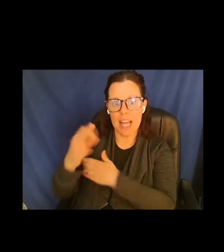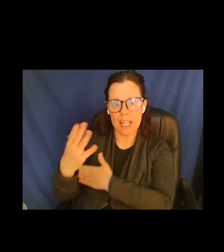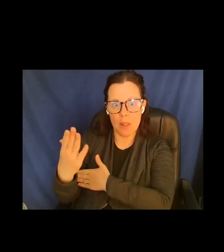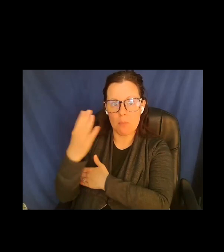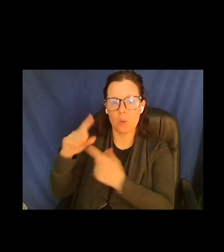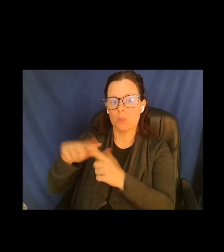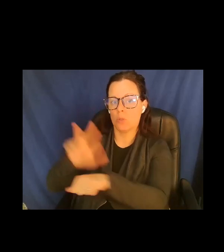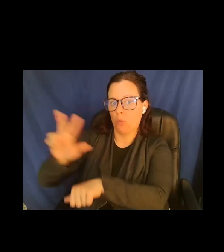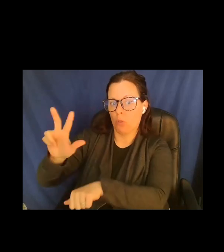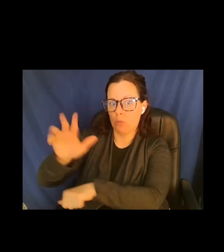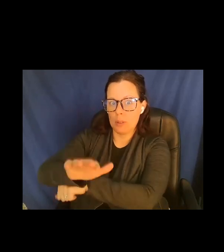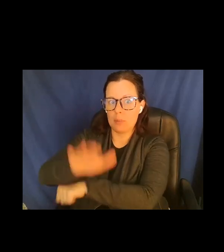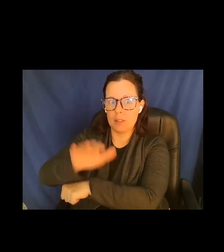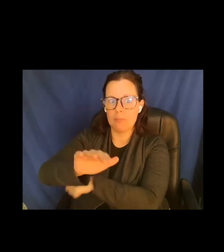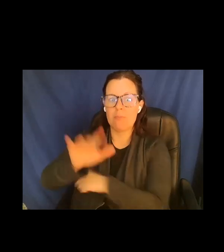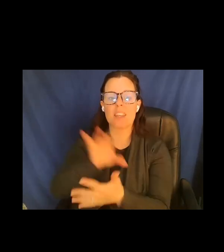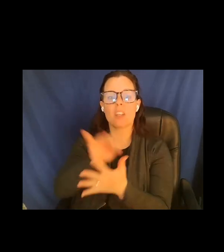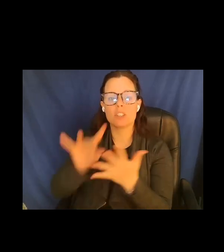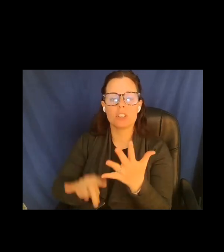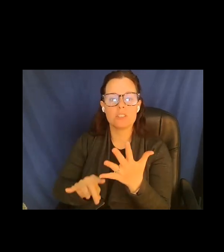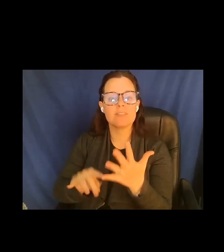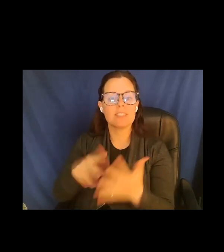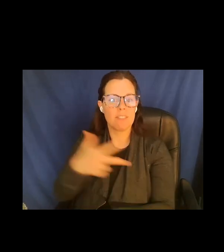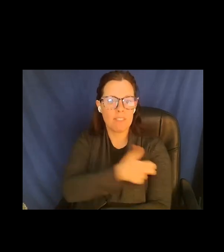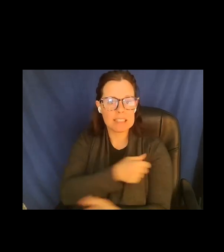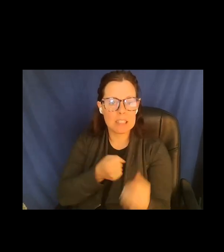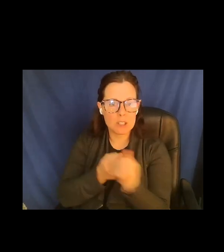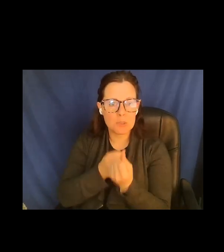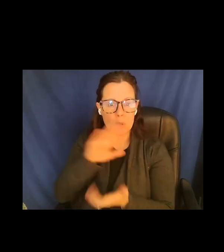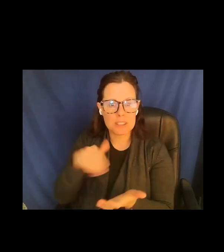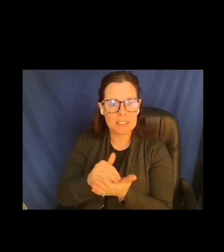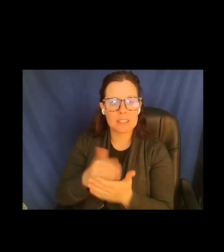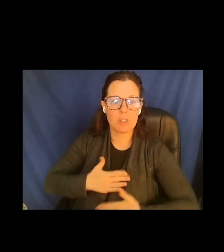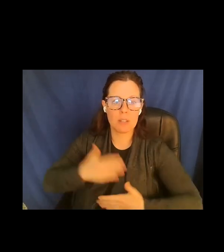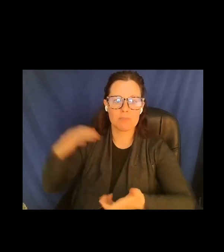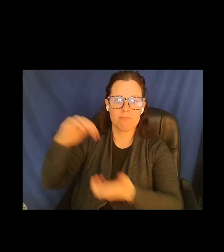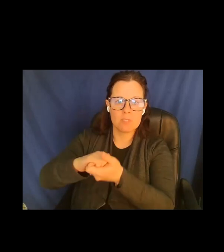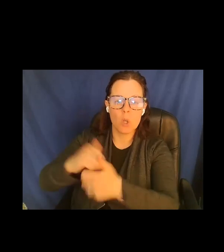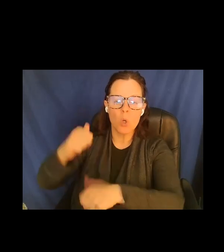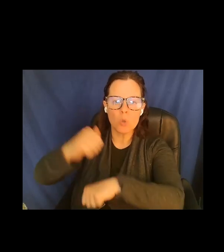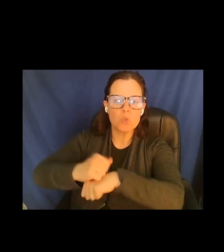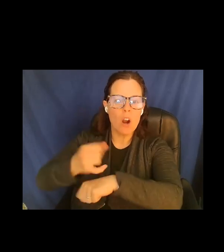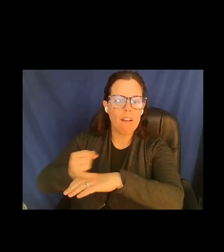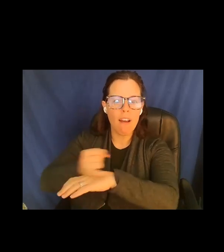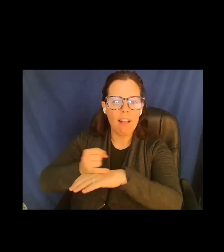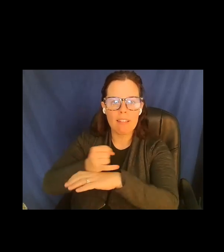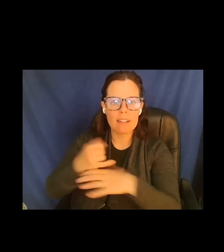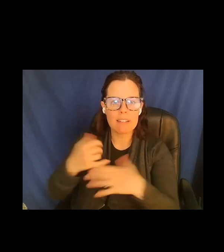the Alternatives Vaccine Support Center. And we're happy to partner with the Rock Island County Health Department. And we're hoping to